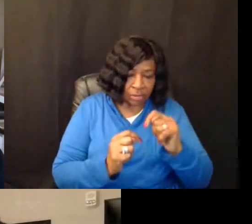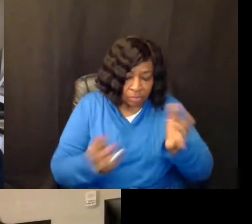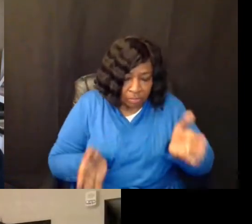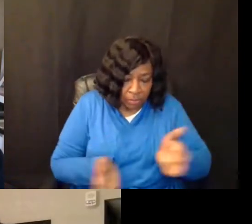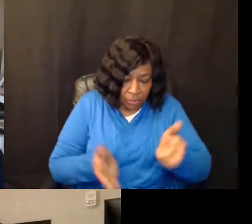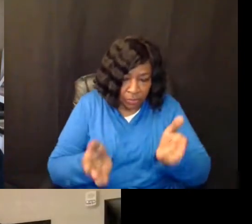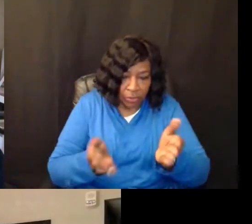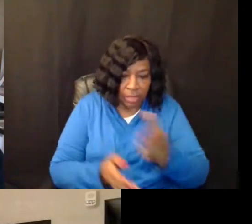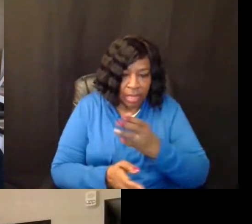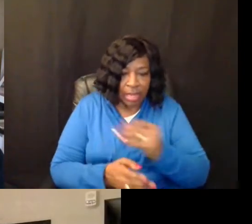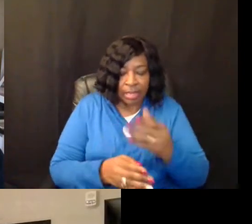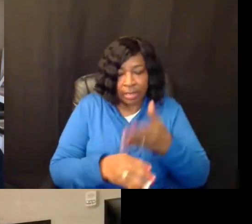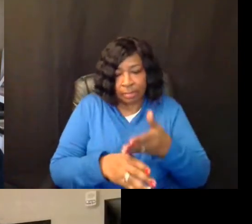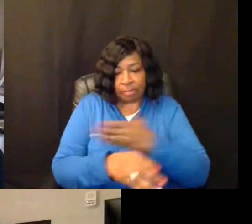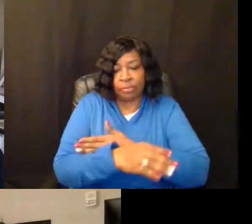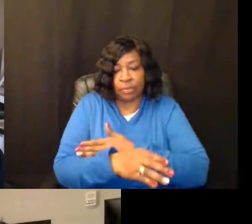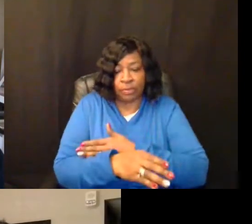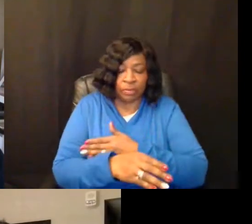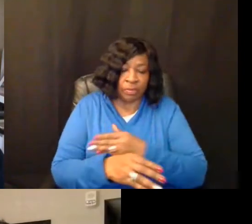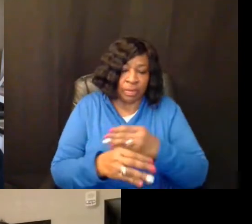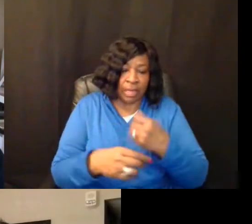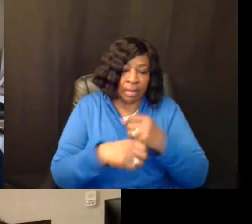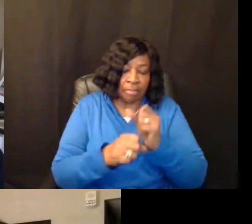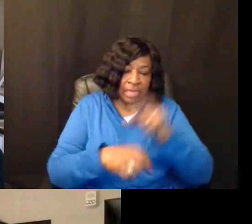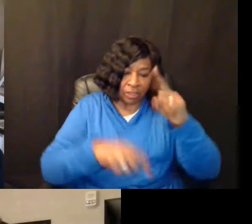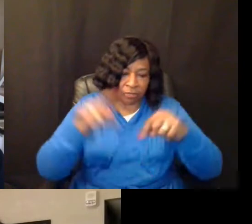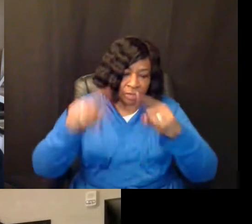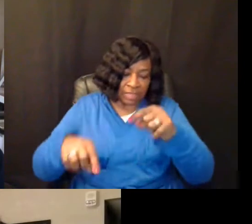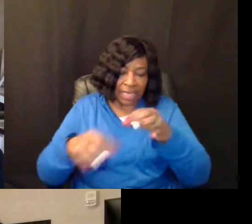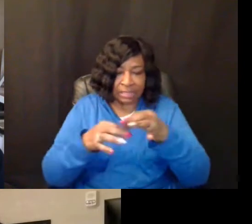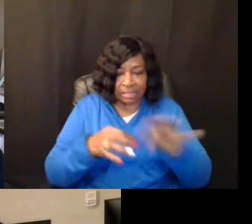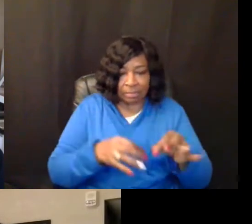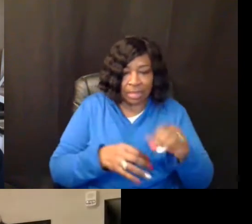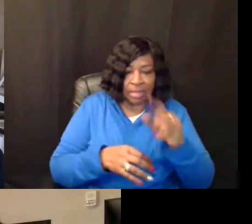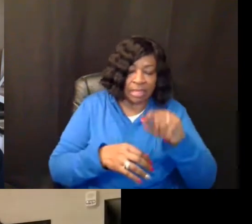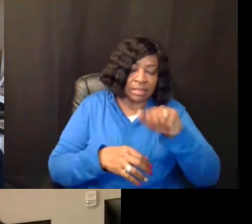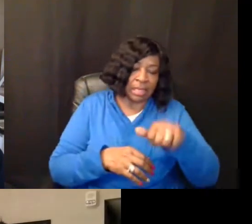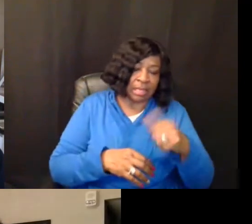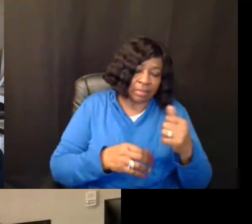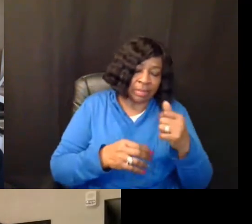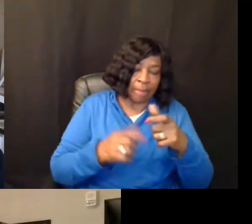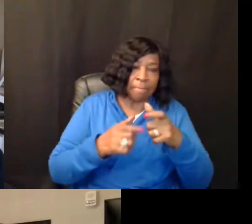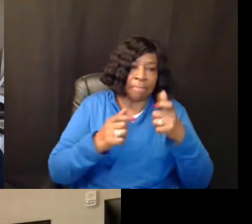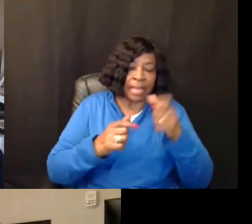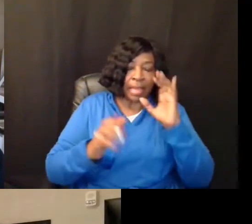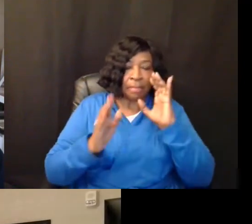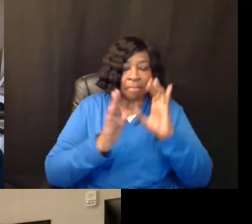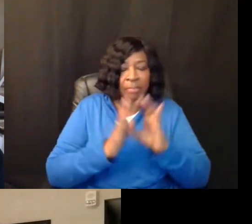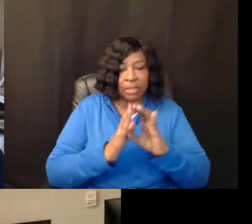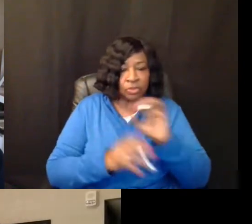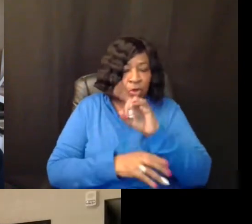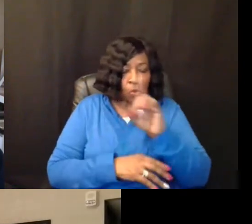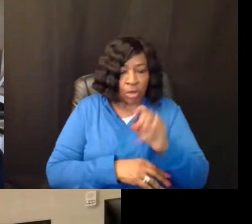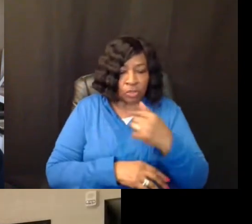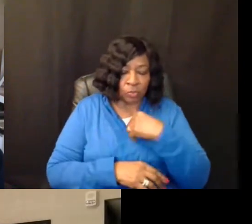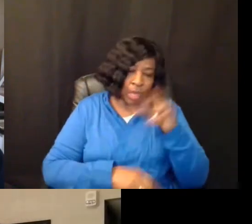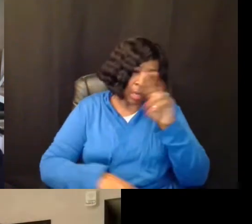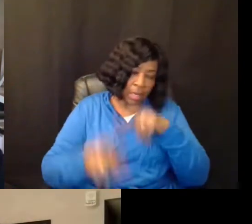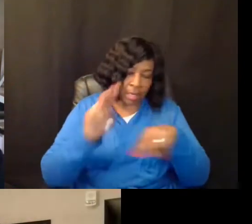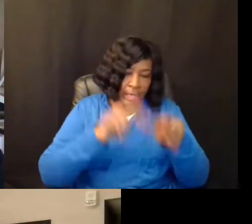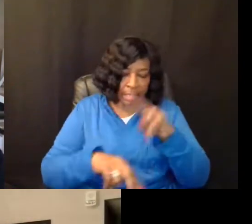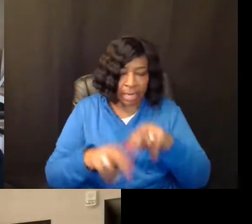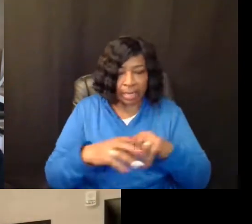to incentivize diversification. And there's a lot of other big picture questions that we're looking at and we're thinking through and have in the past